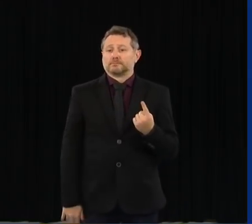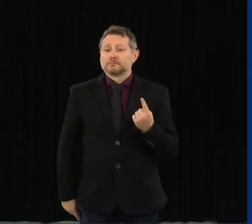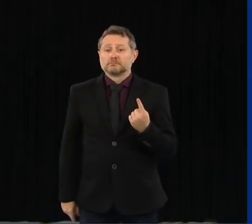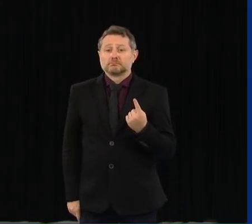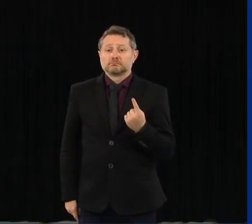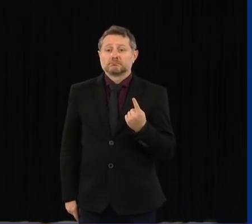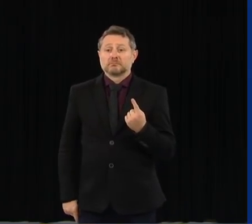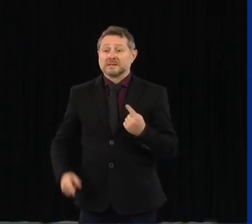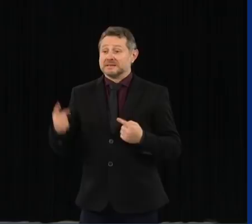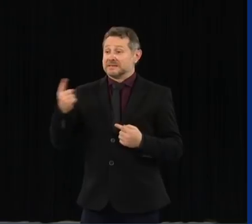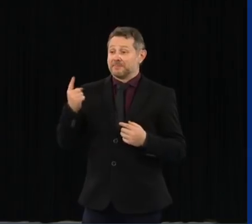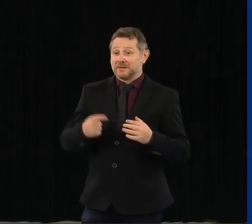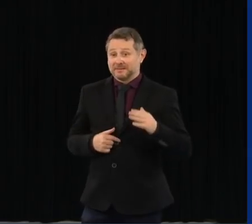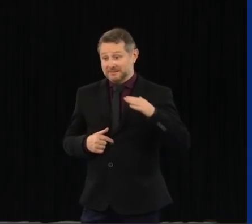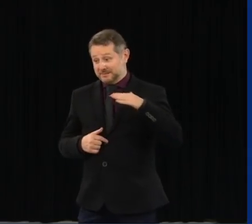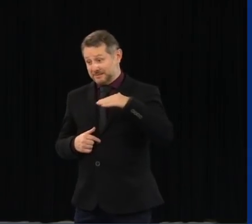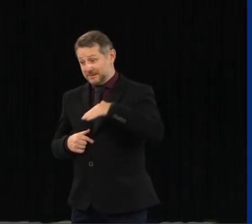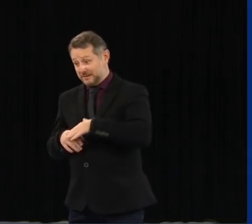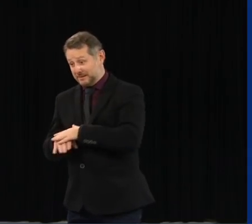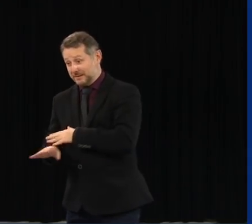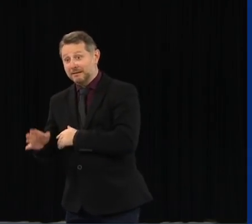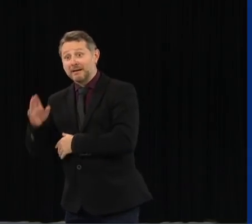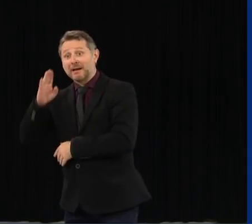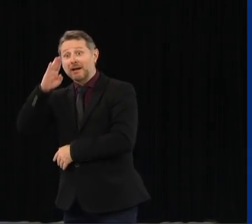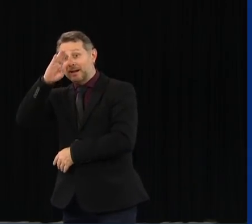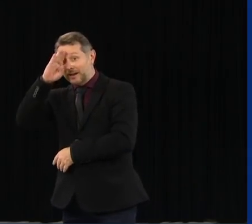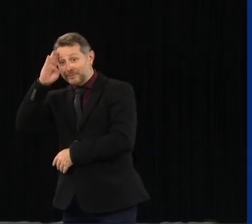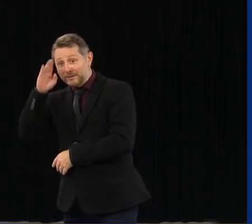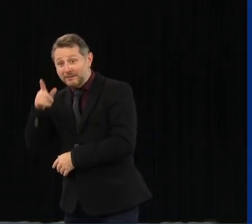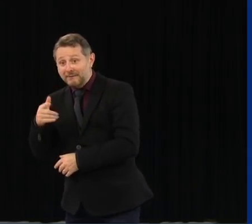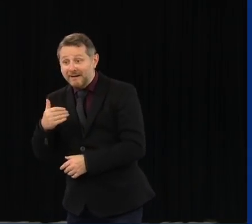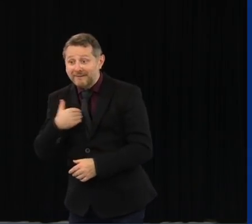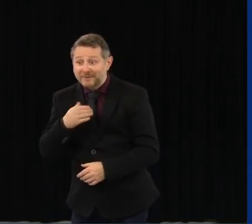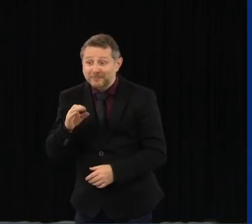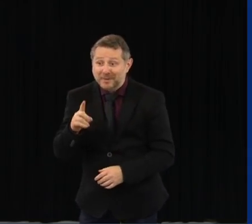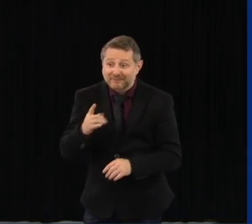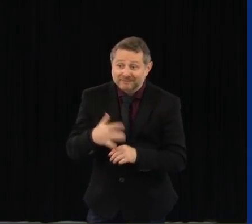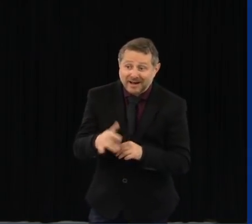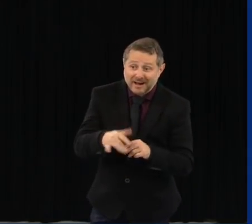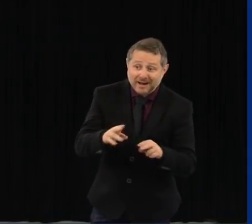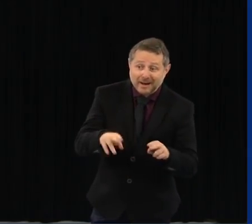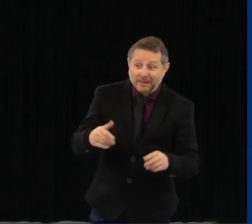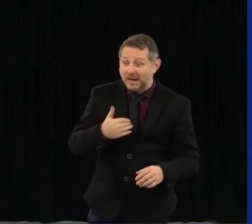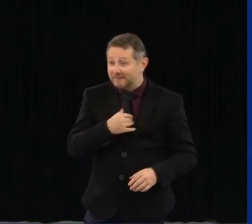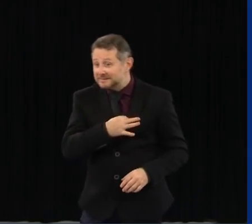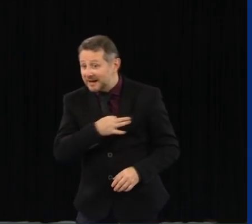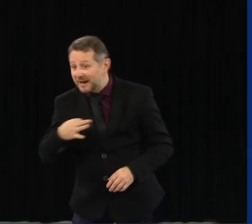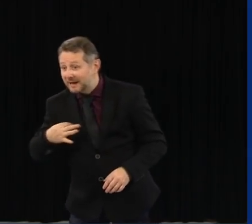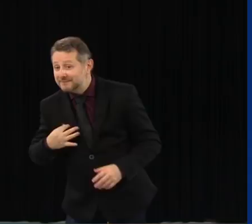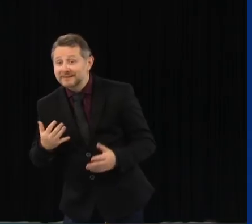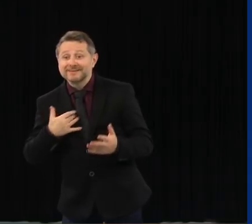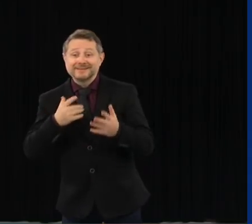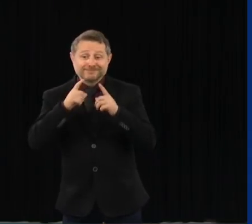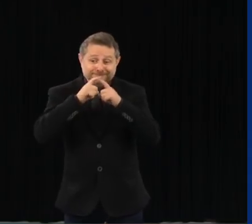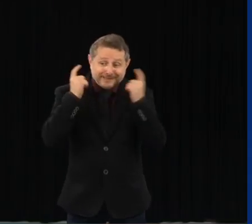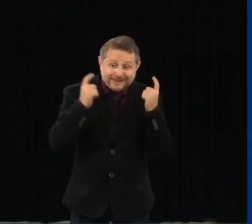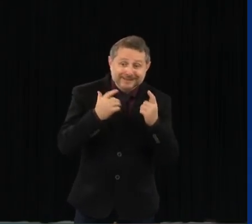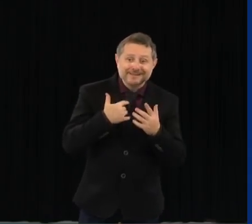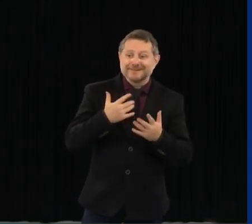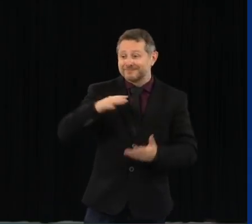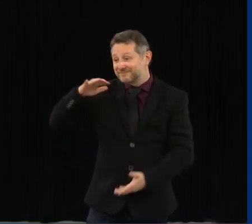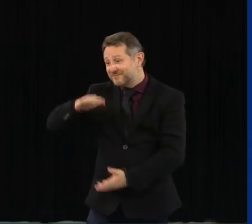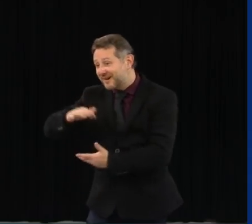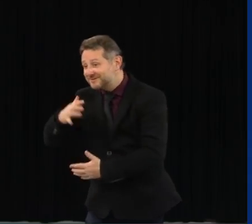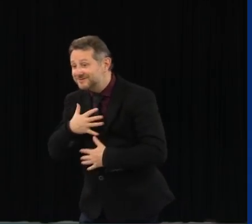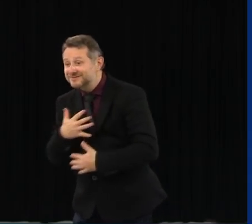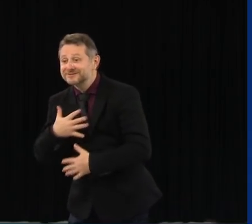have a bed? Do you have a staff person? Are they wearing PPE? And do you have a ventilator? And are